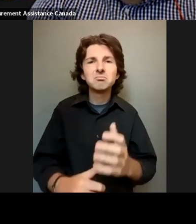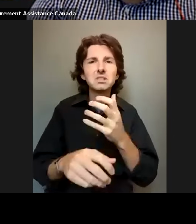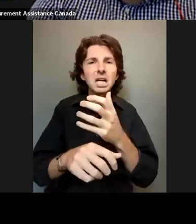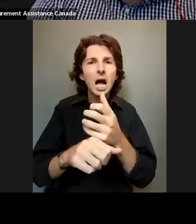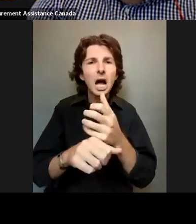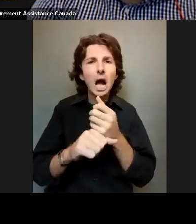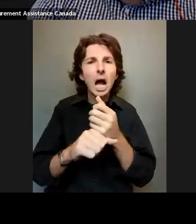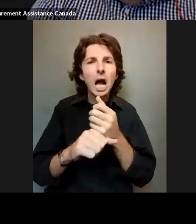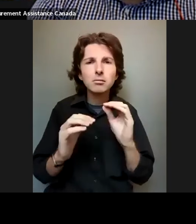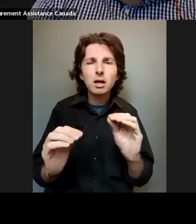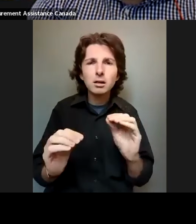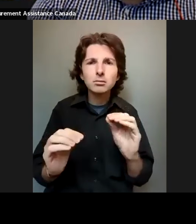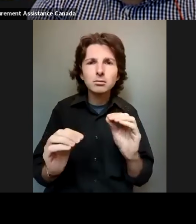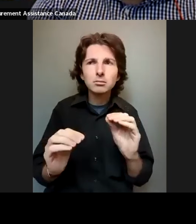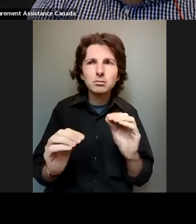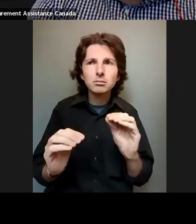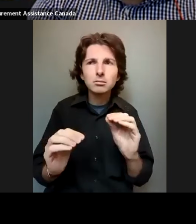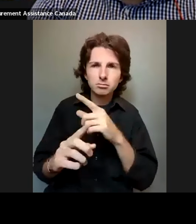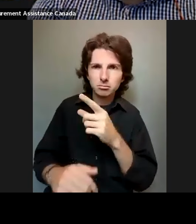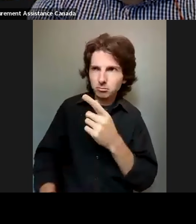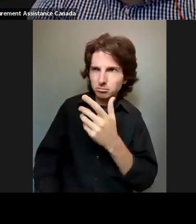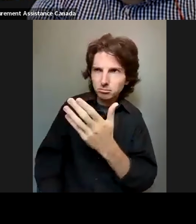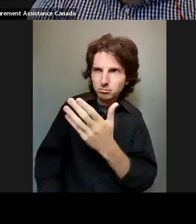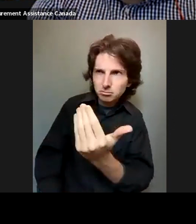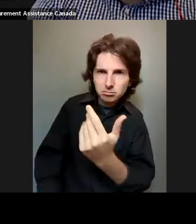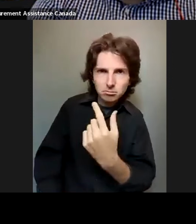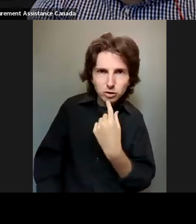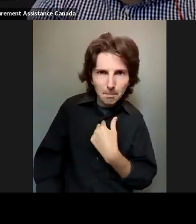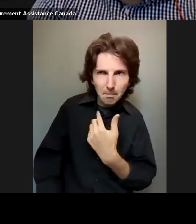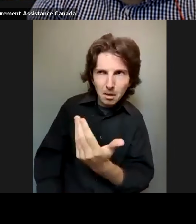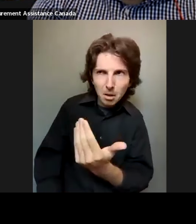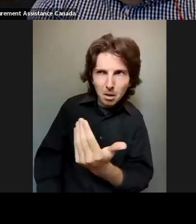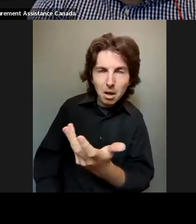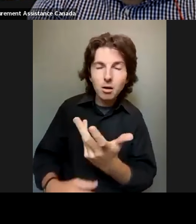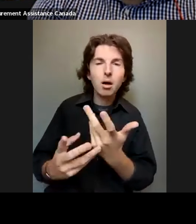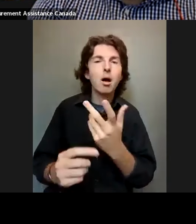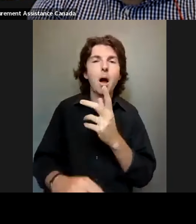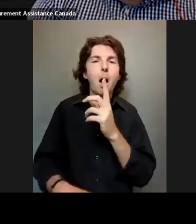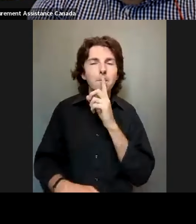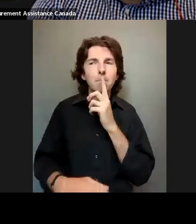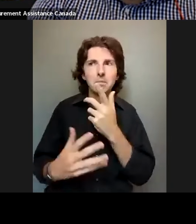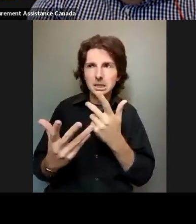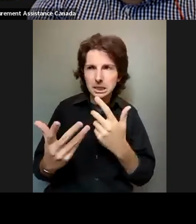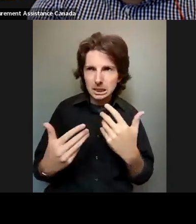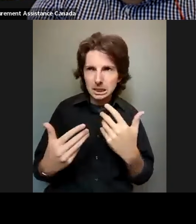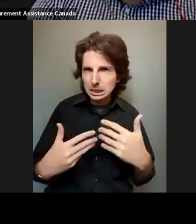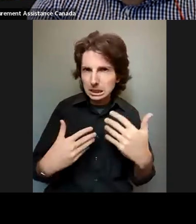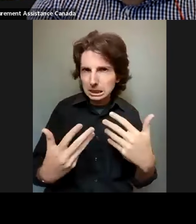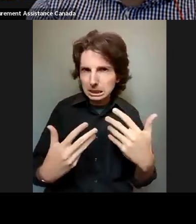I also have noticed, based on my research, that a lot of these contracts are